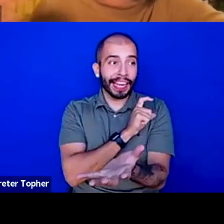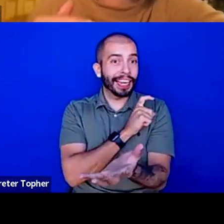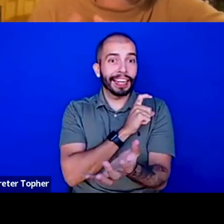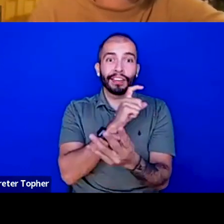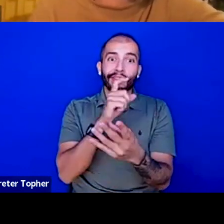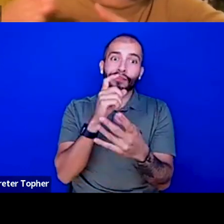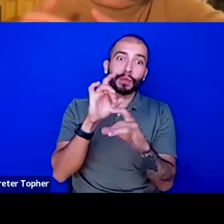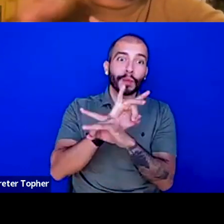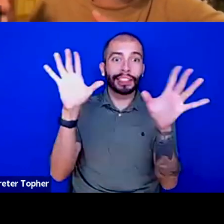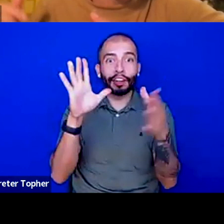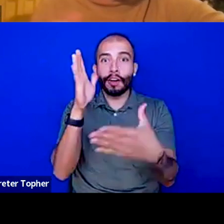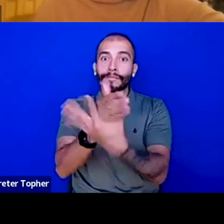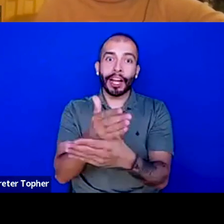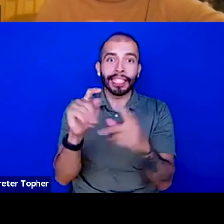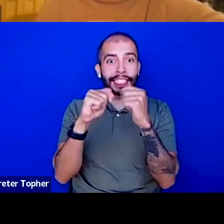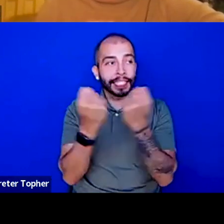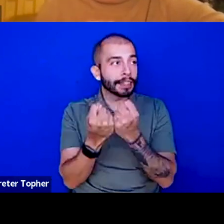into psychiatric hospitalization.